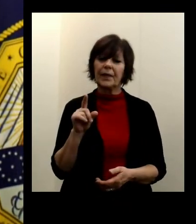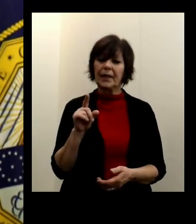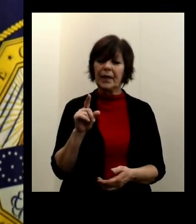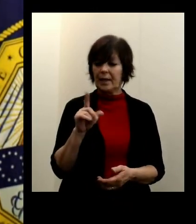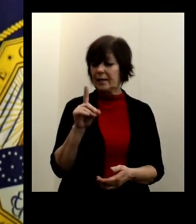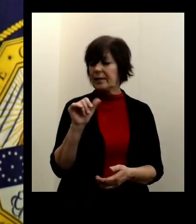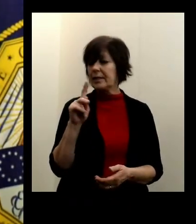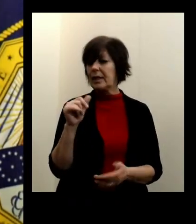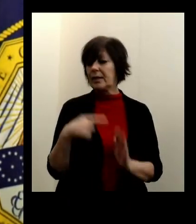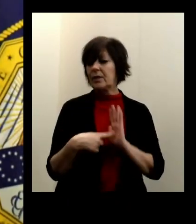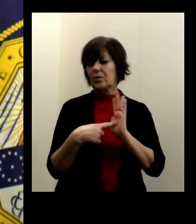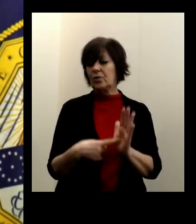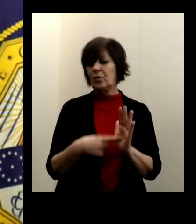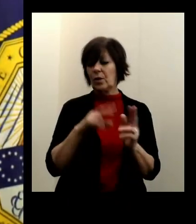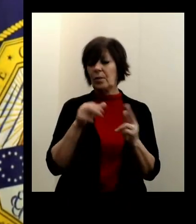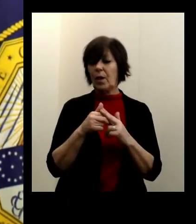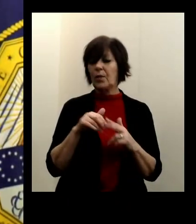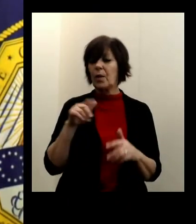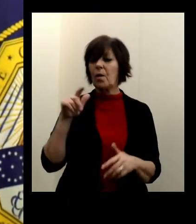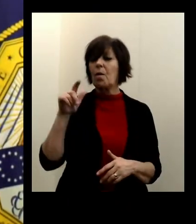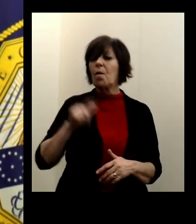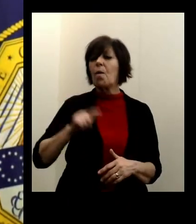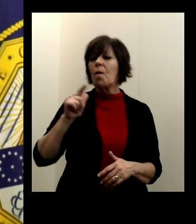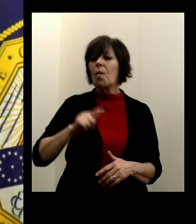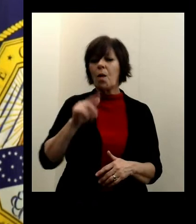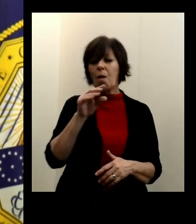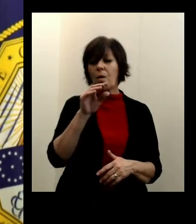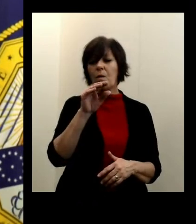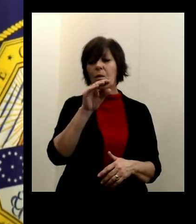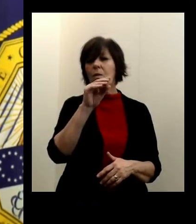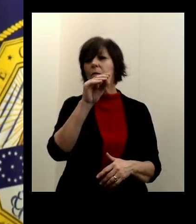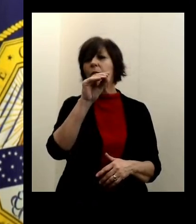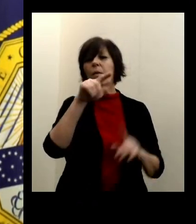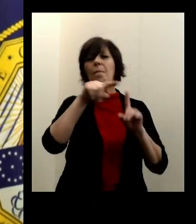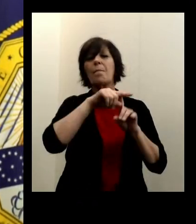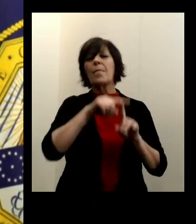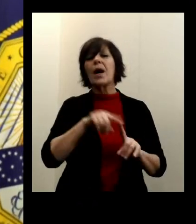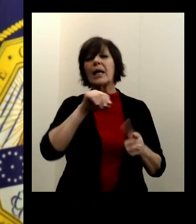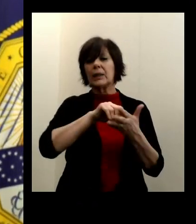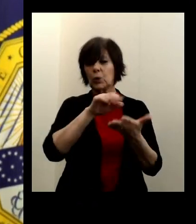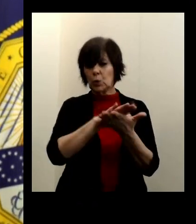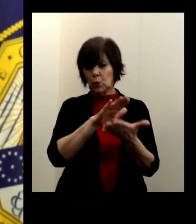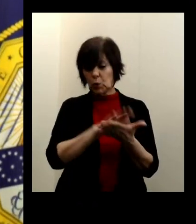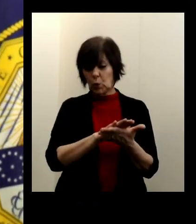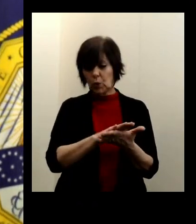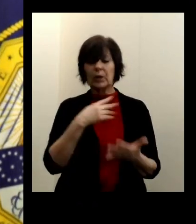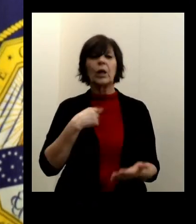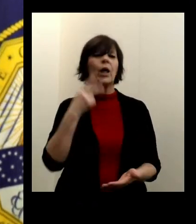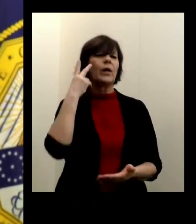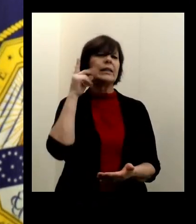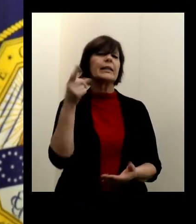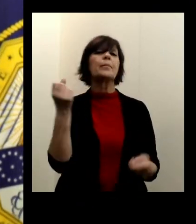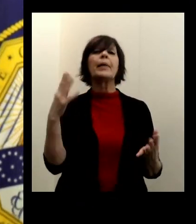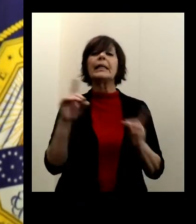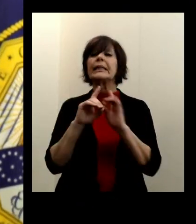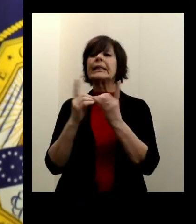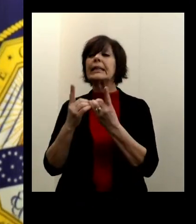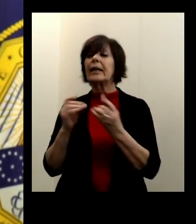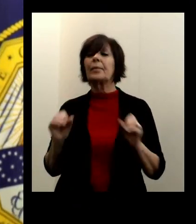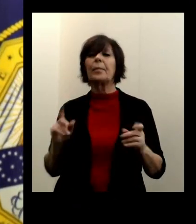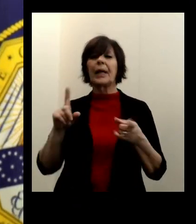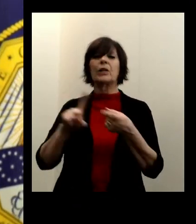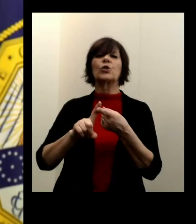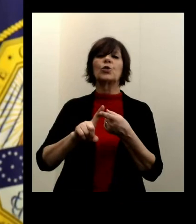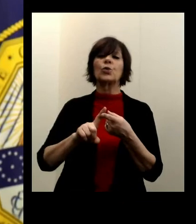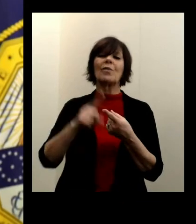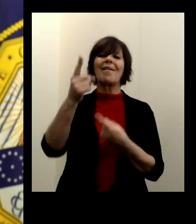relation earlier to the very low positivity rate in school buildings. We've seen this week many districts return to their hybrid instructional